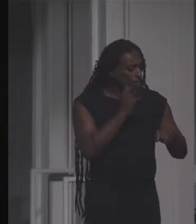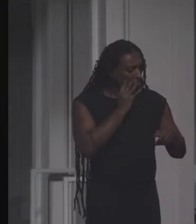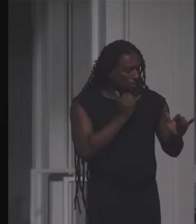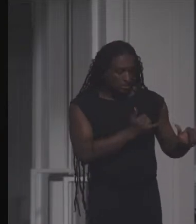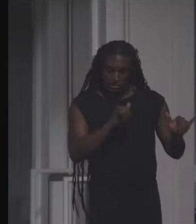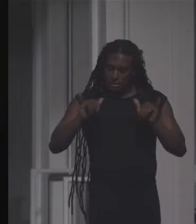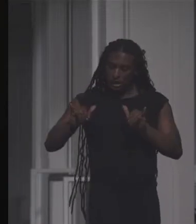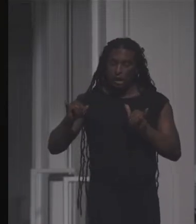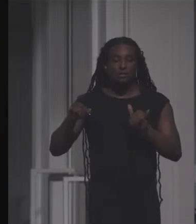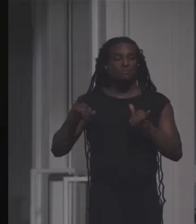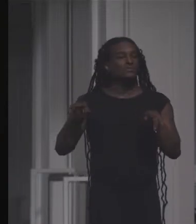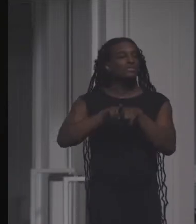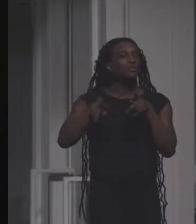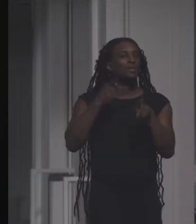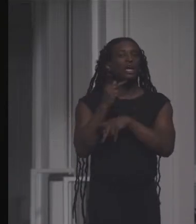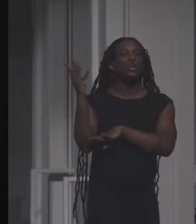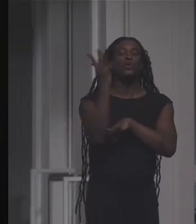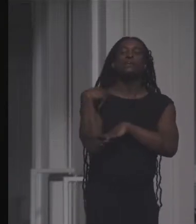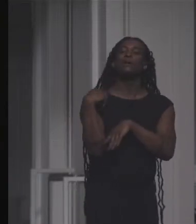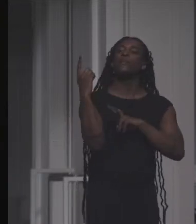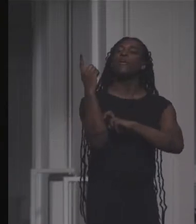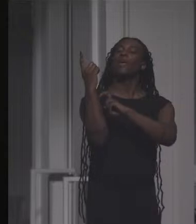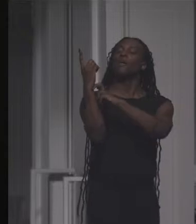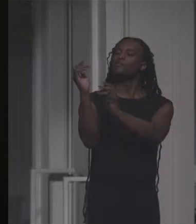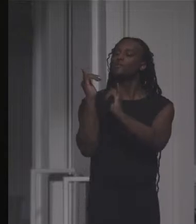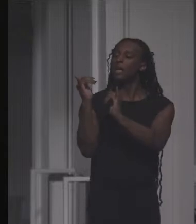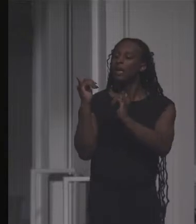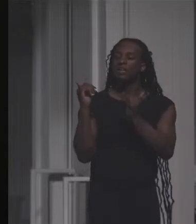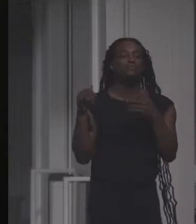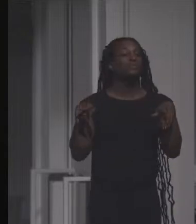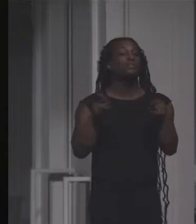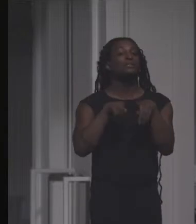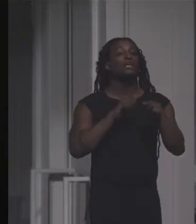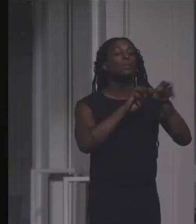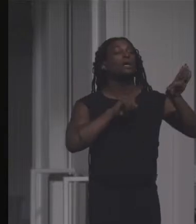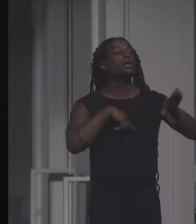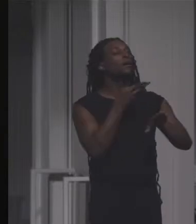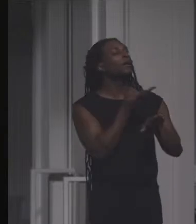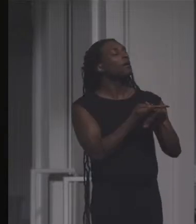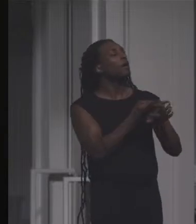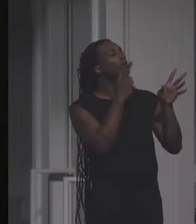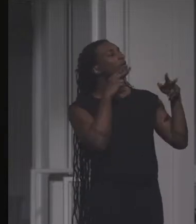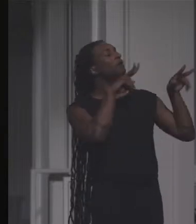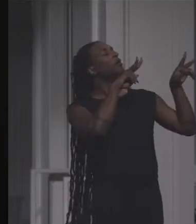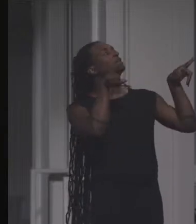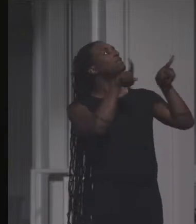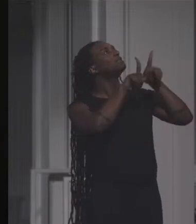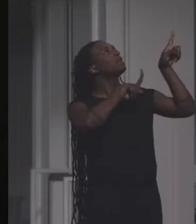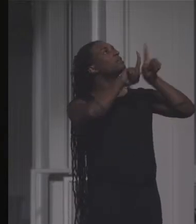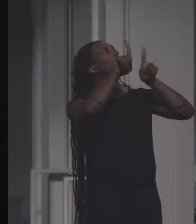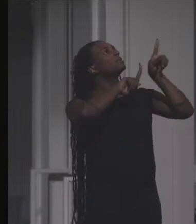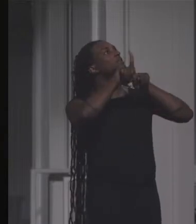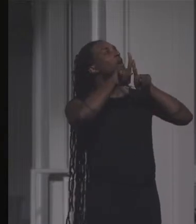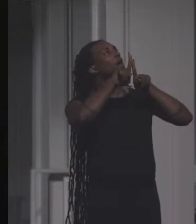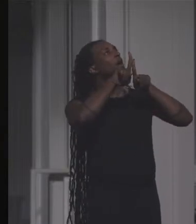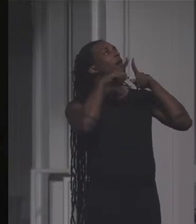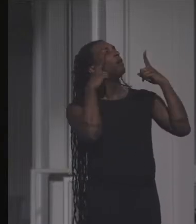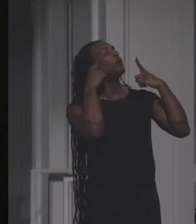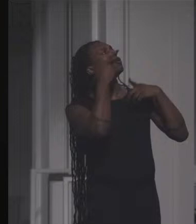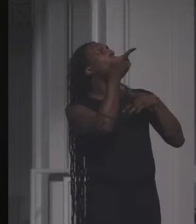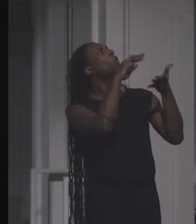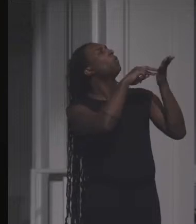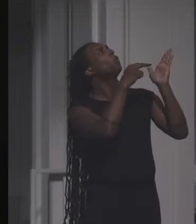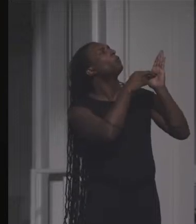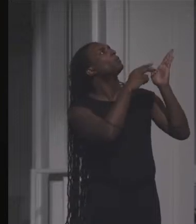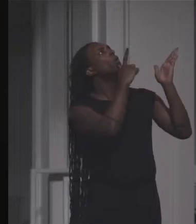of trees. I lay on my back on the same hillsides and looked at the same stars and wondered what they were and